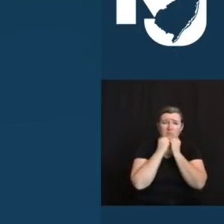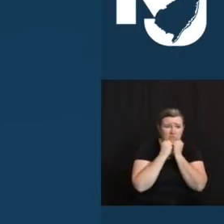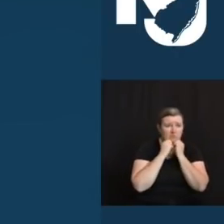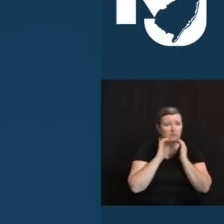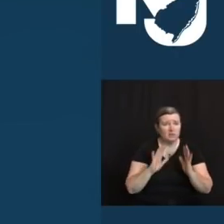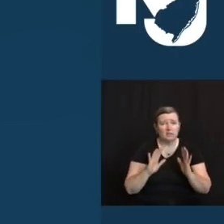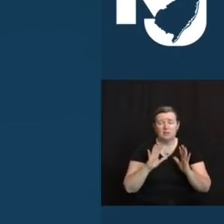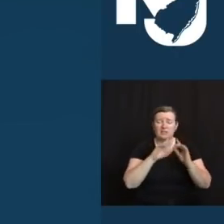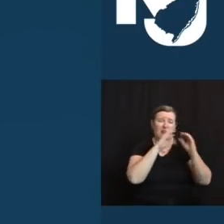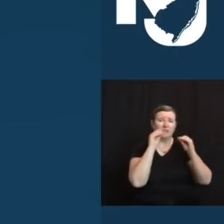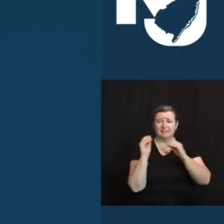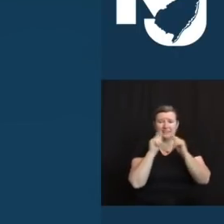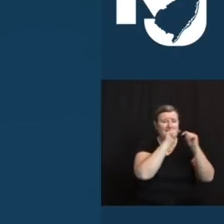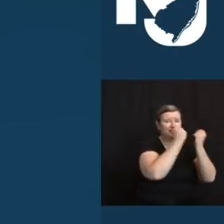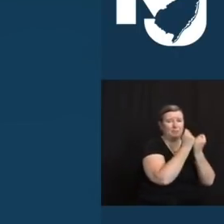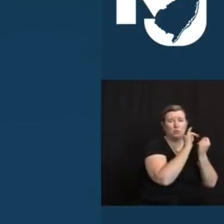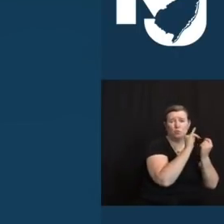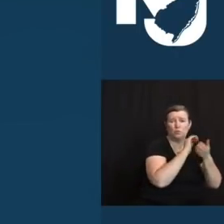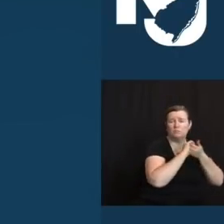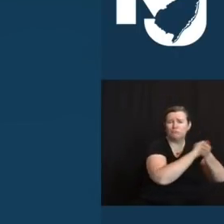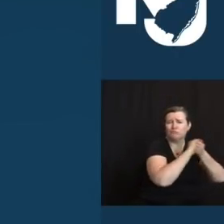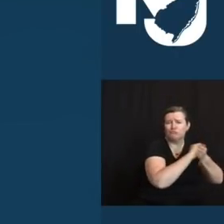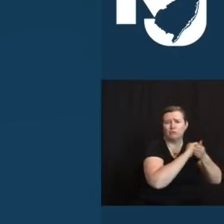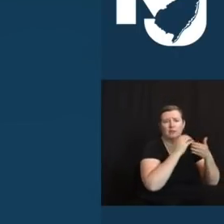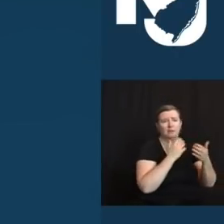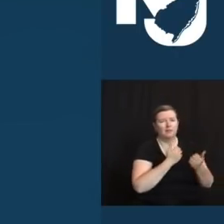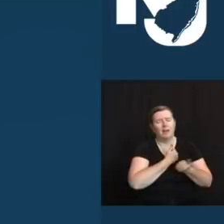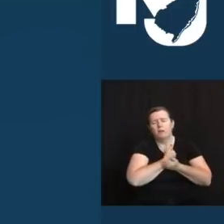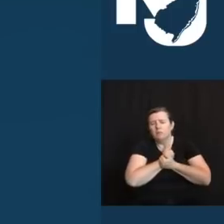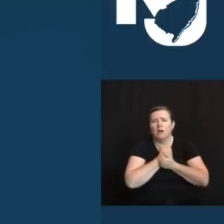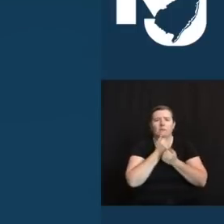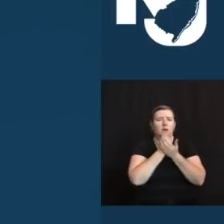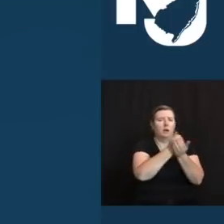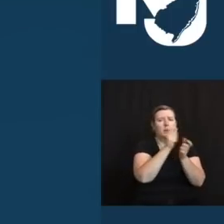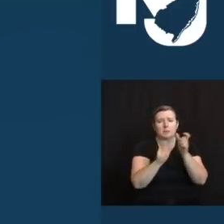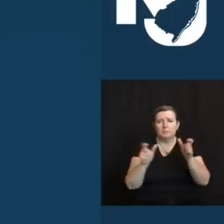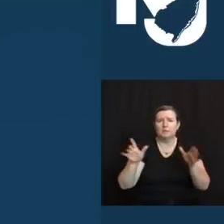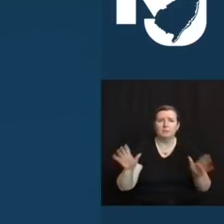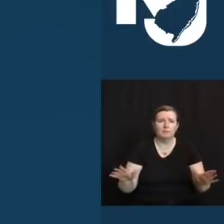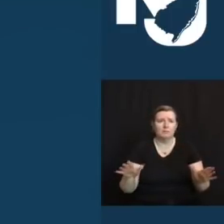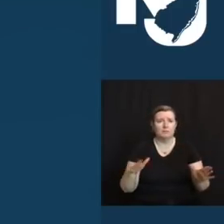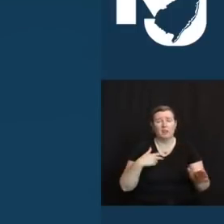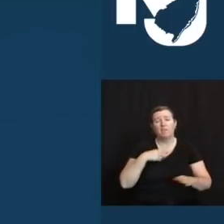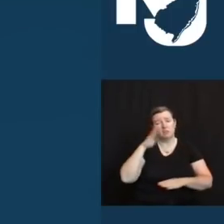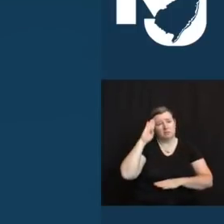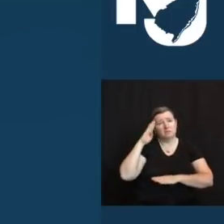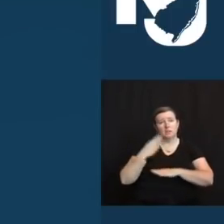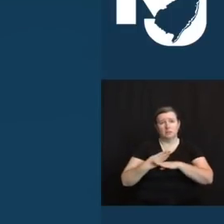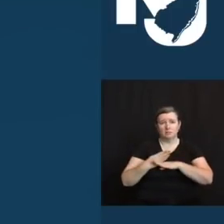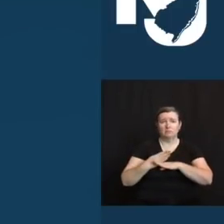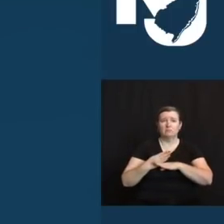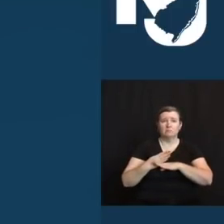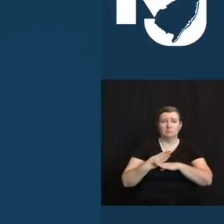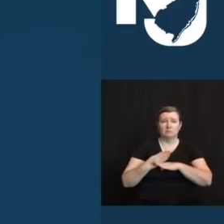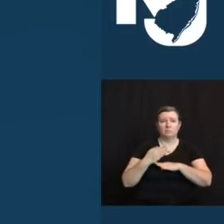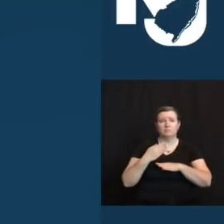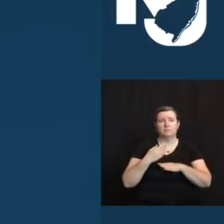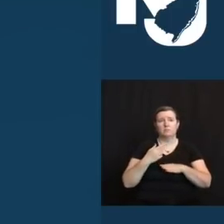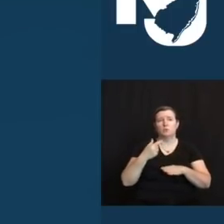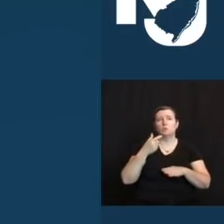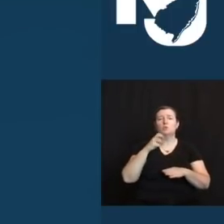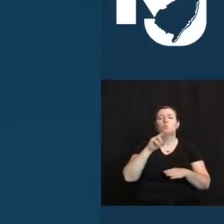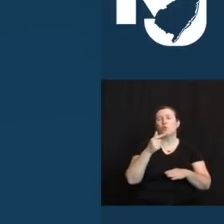also share their love of helping others with their son, George Jr., with whom I had the great honor of speaking yesterday.